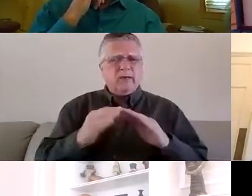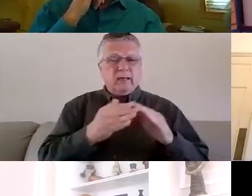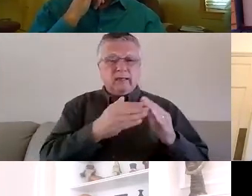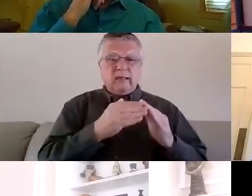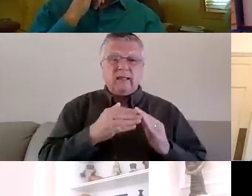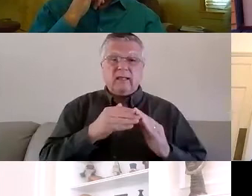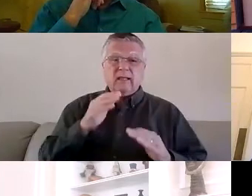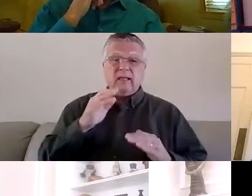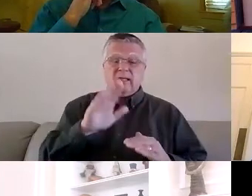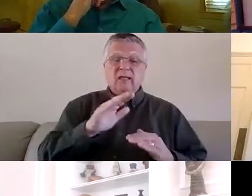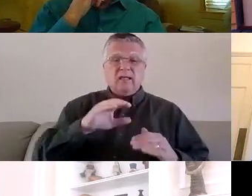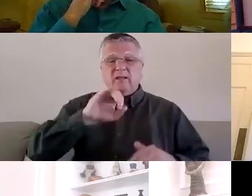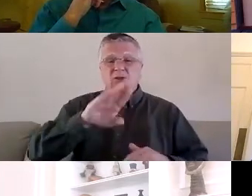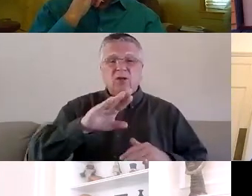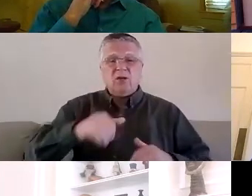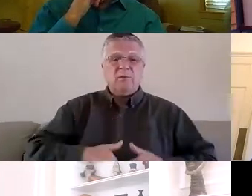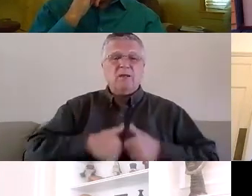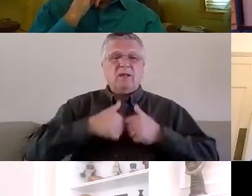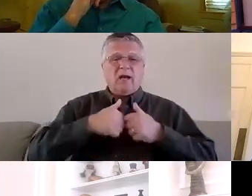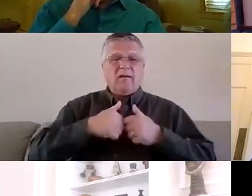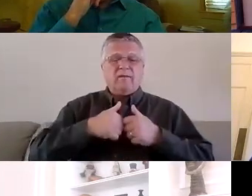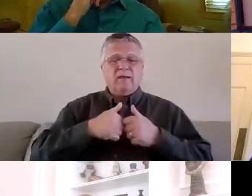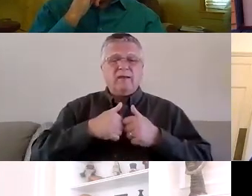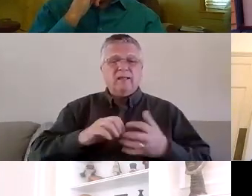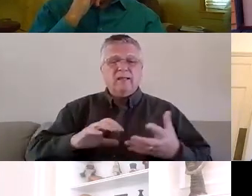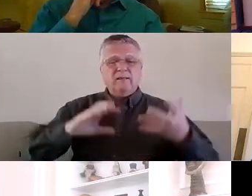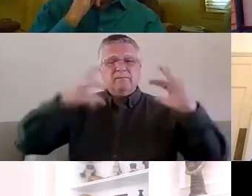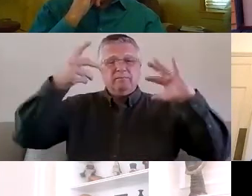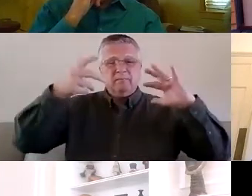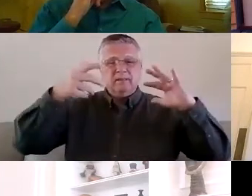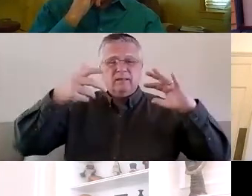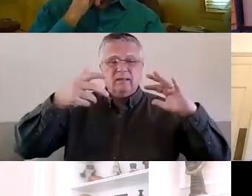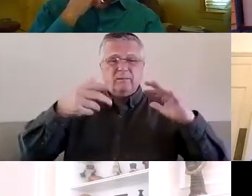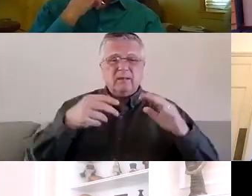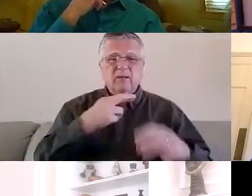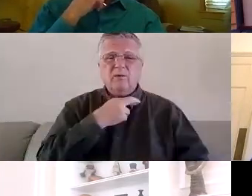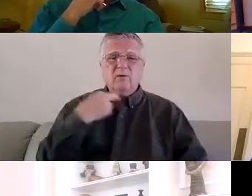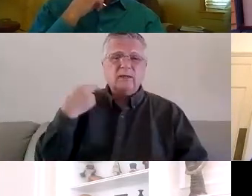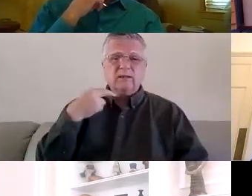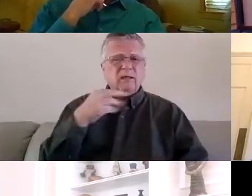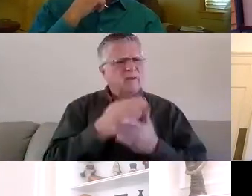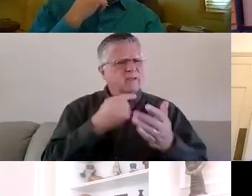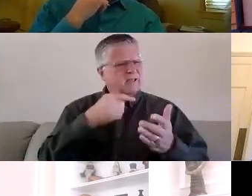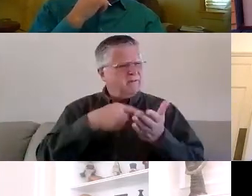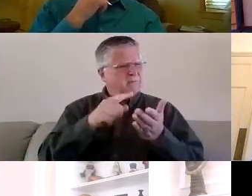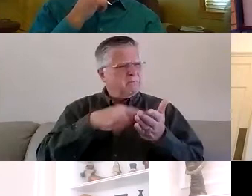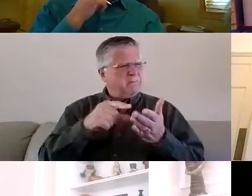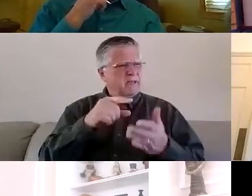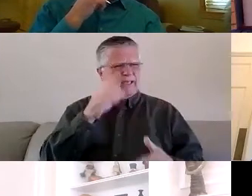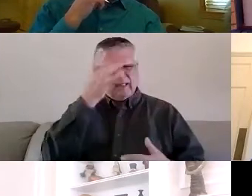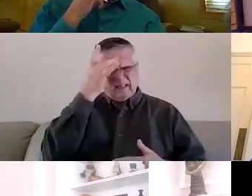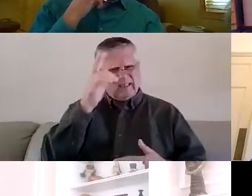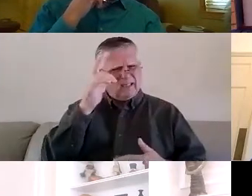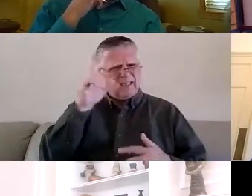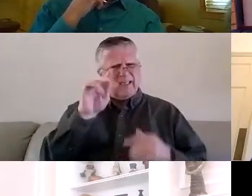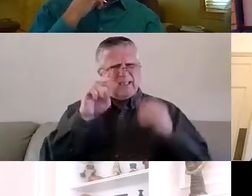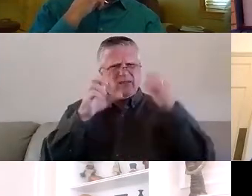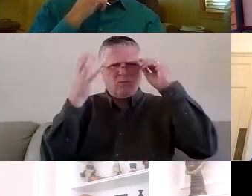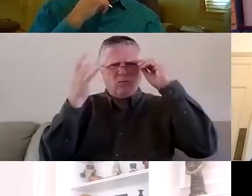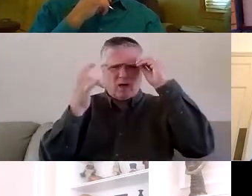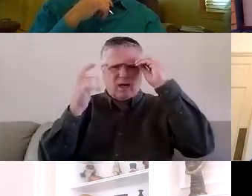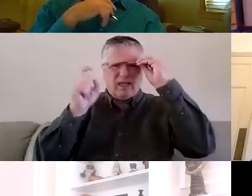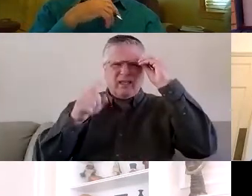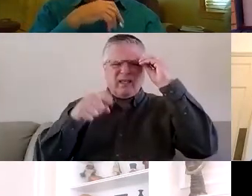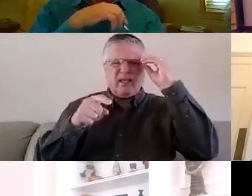livelihood in jeopardy. Others have said there's already paid sick leave. Why do you need this? And our argument on